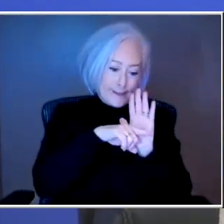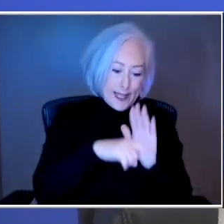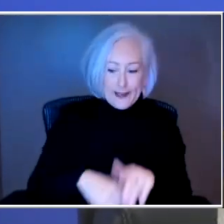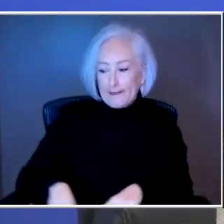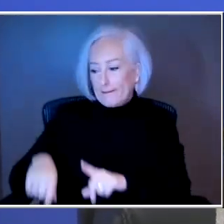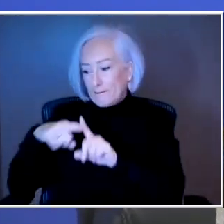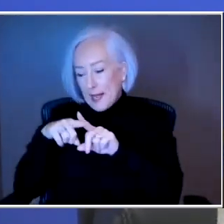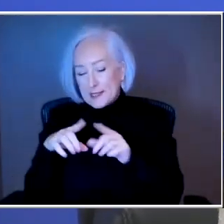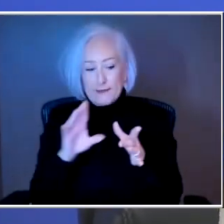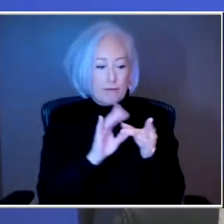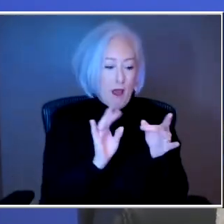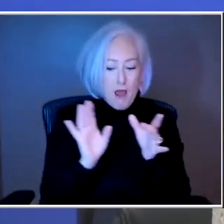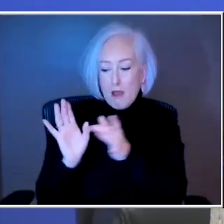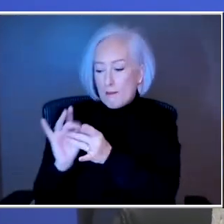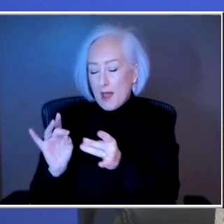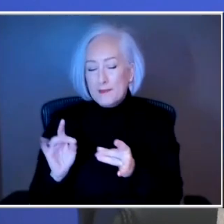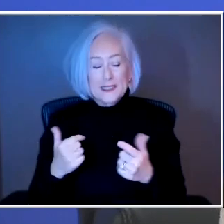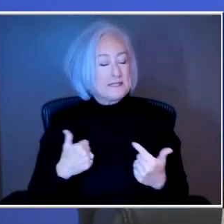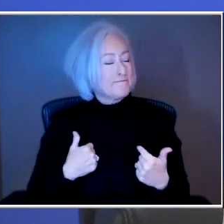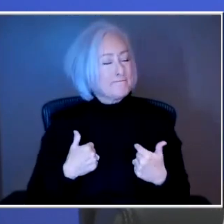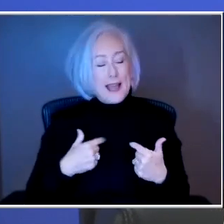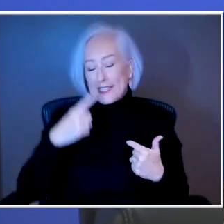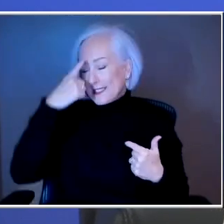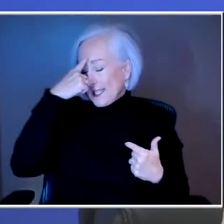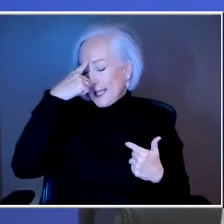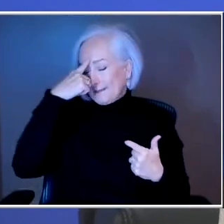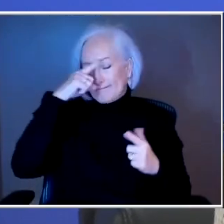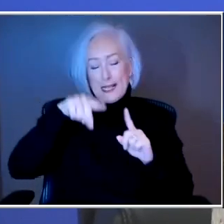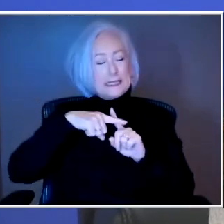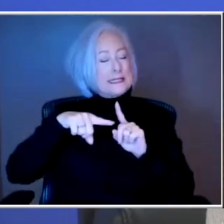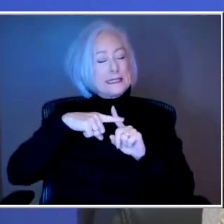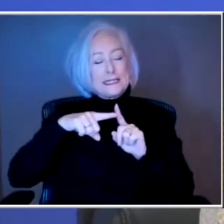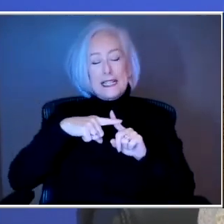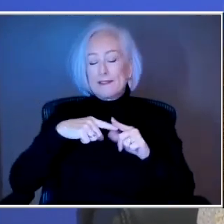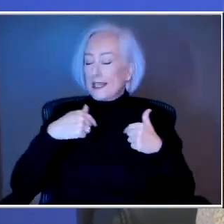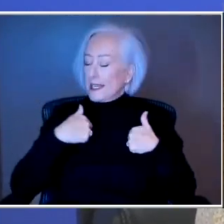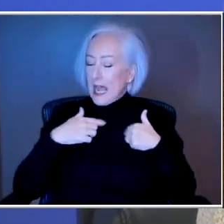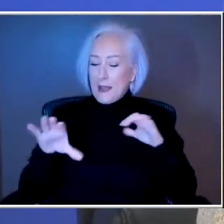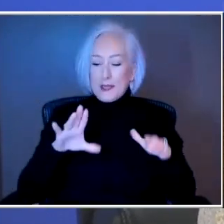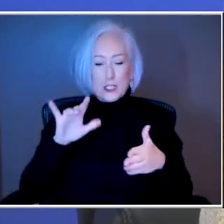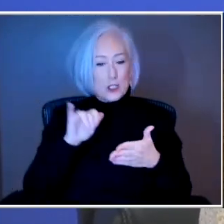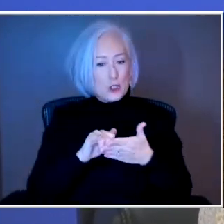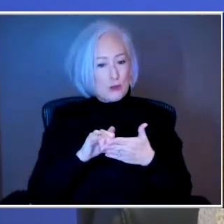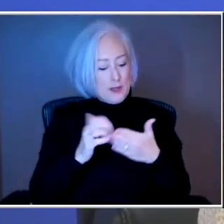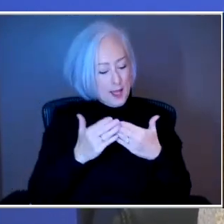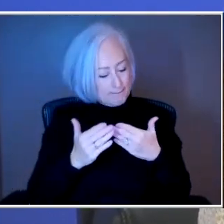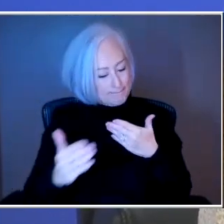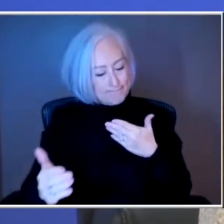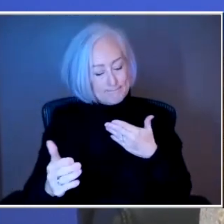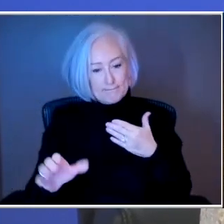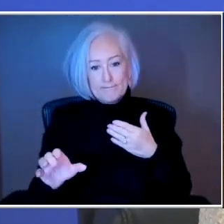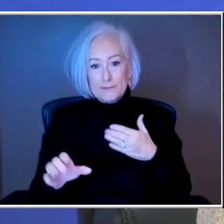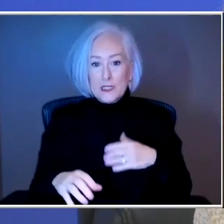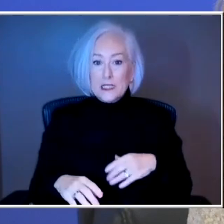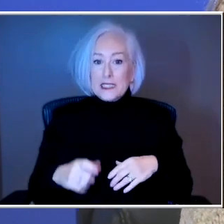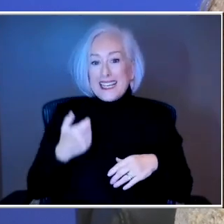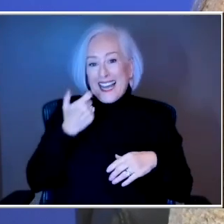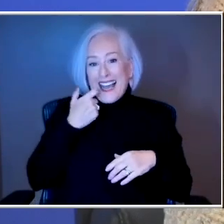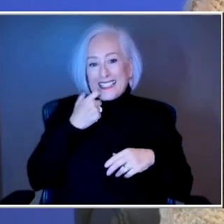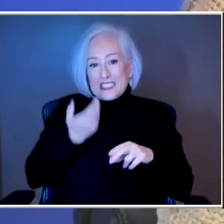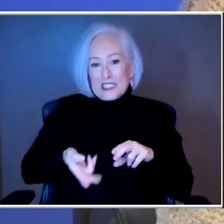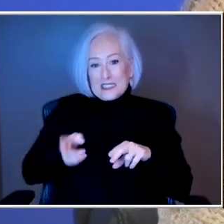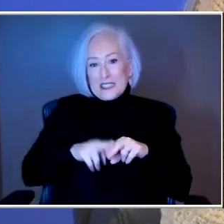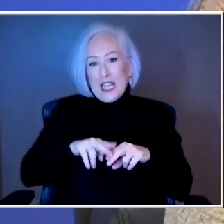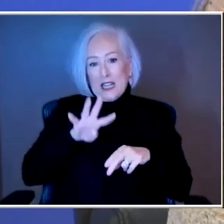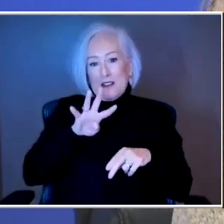and I just kept my mindset as I'm going to do this and I don't want to go back. And I did, just gain 40 pounds back. But then I just